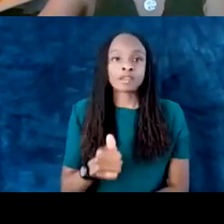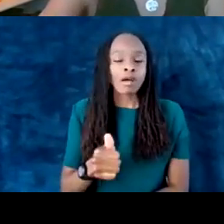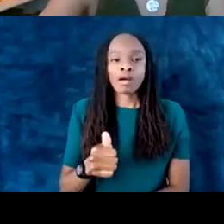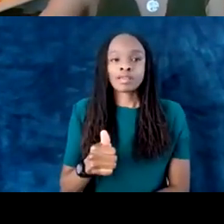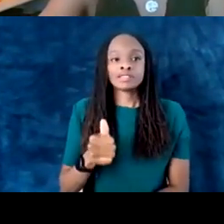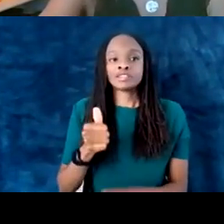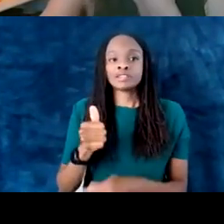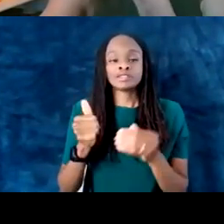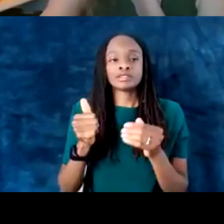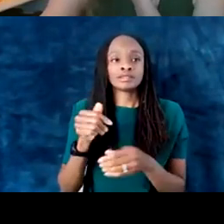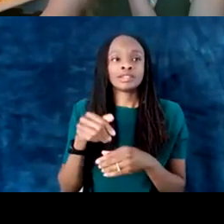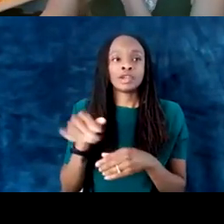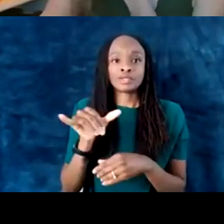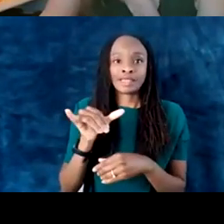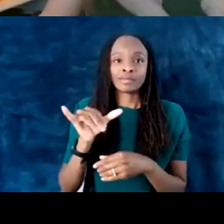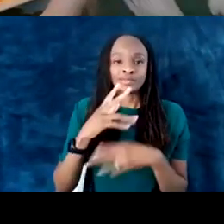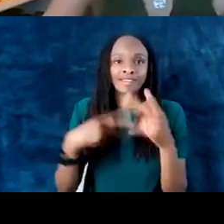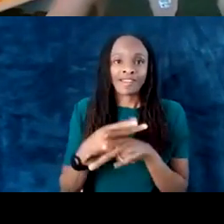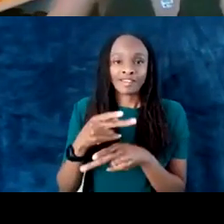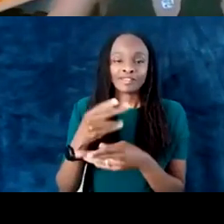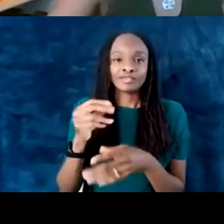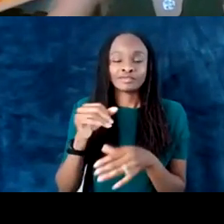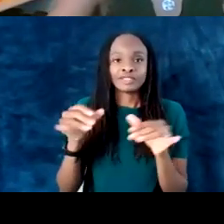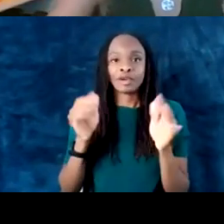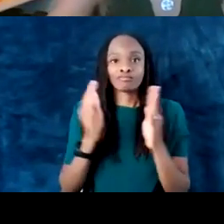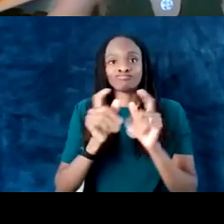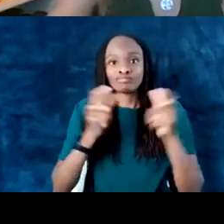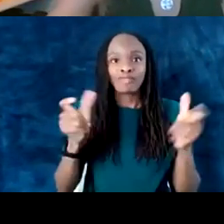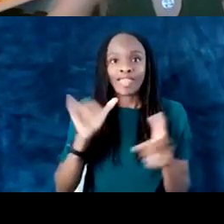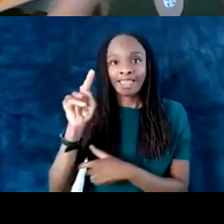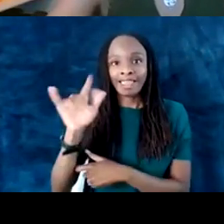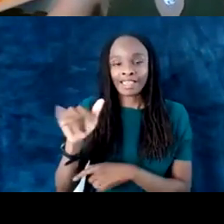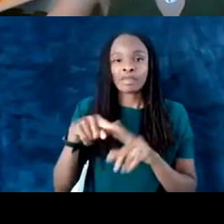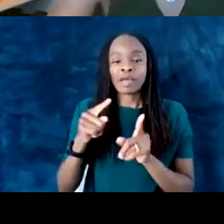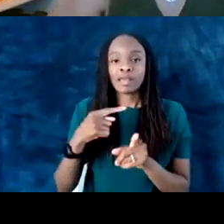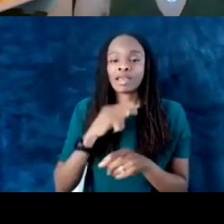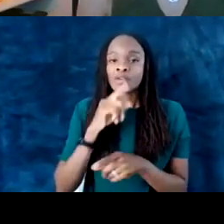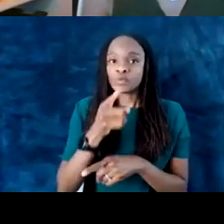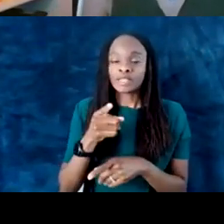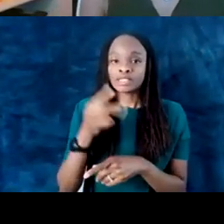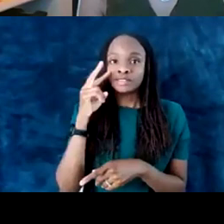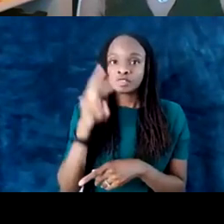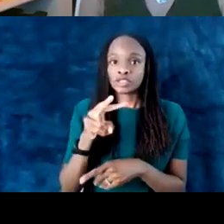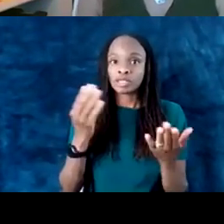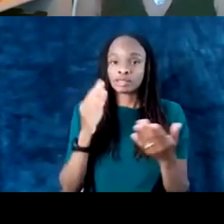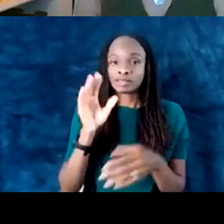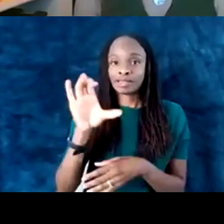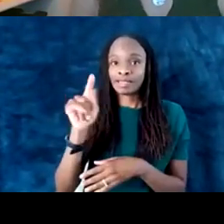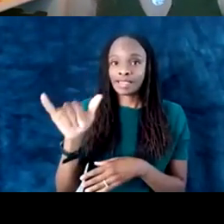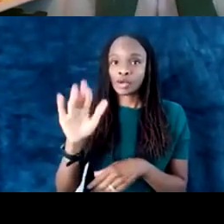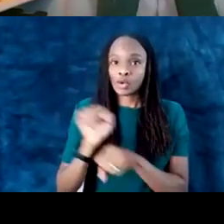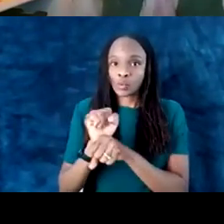kind of research that Caty does, although I drew heavily on a lot of the research that CMSI and Caty has done. So thank you for that,